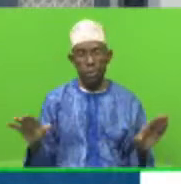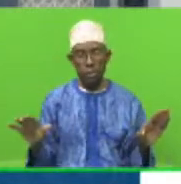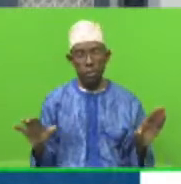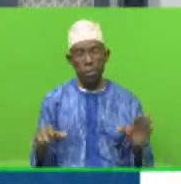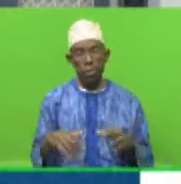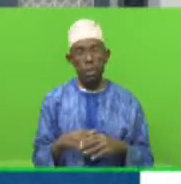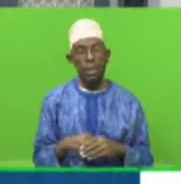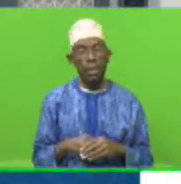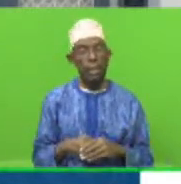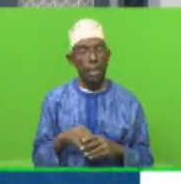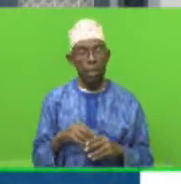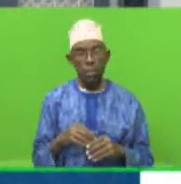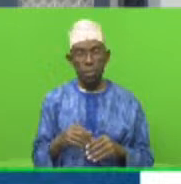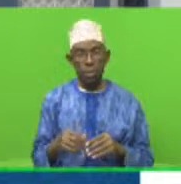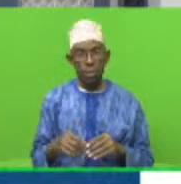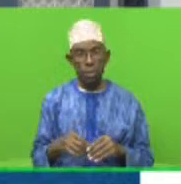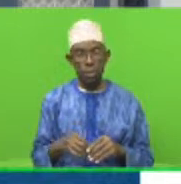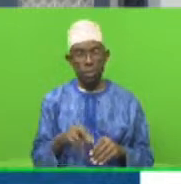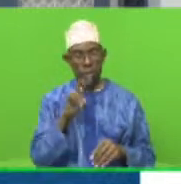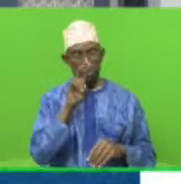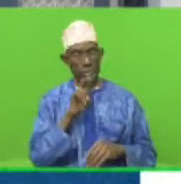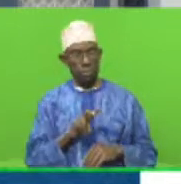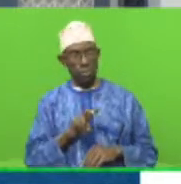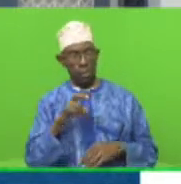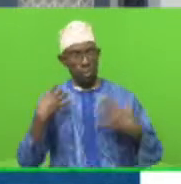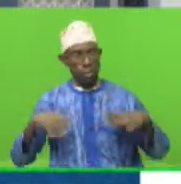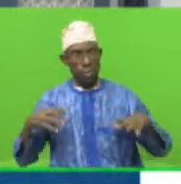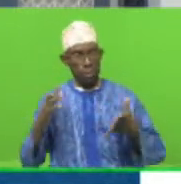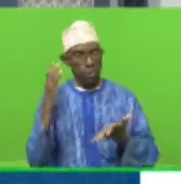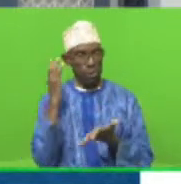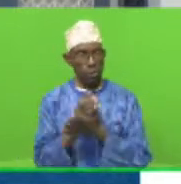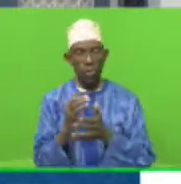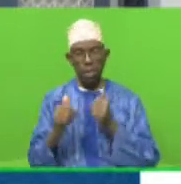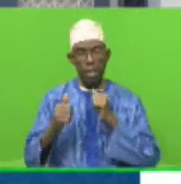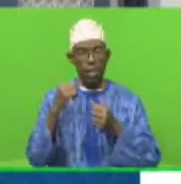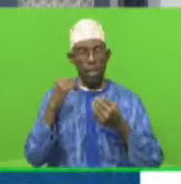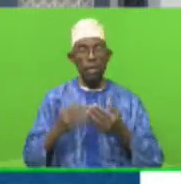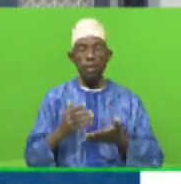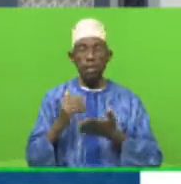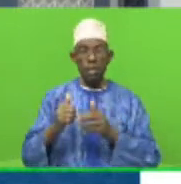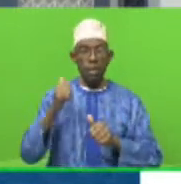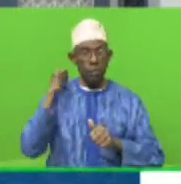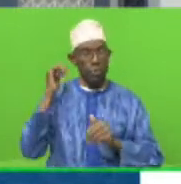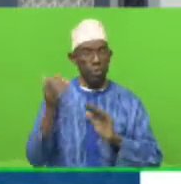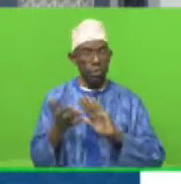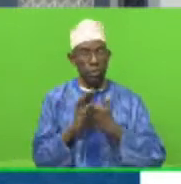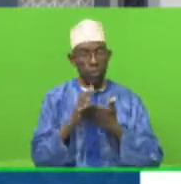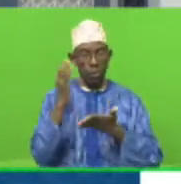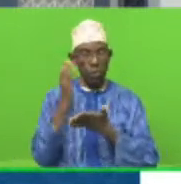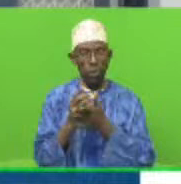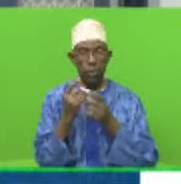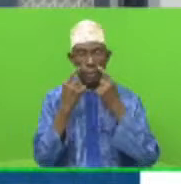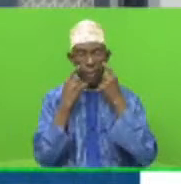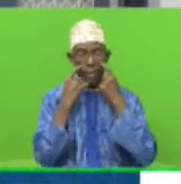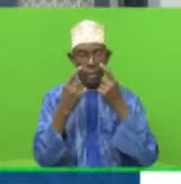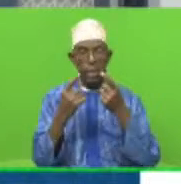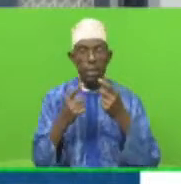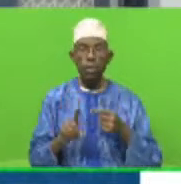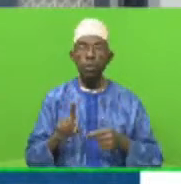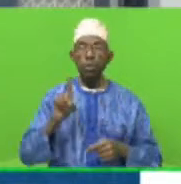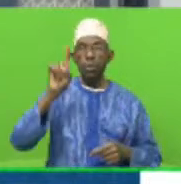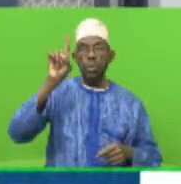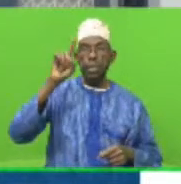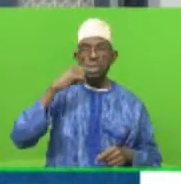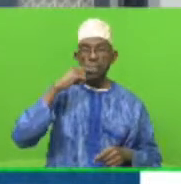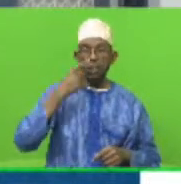ghamtin nas, you despise people. You despise the truth. Wal iyadu billah. And this we see. Allah subhanahu